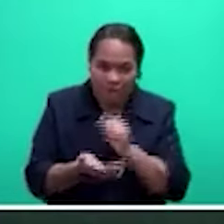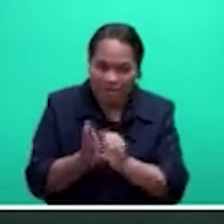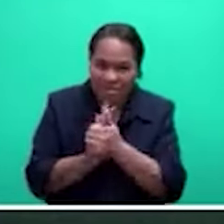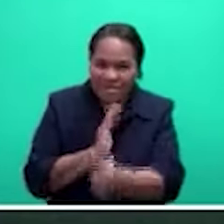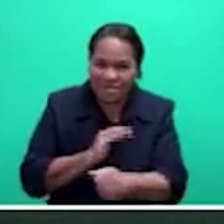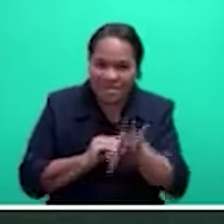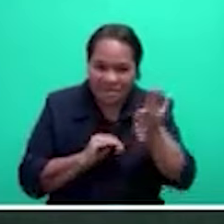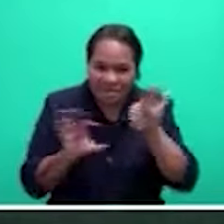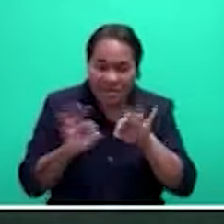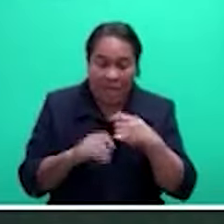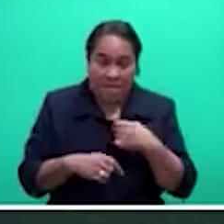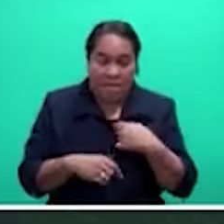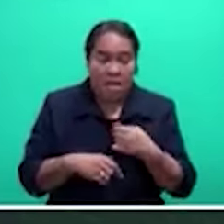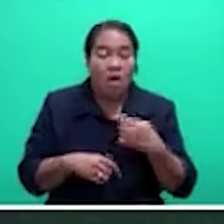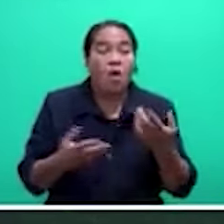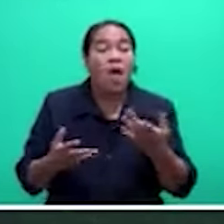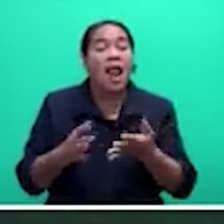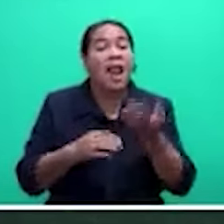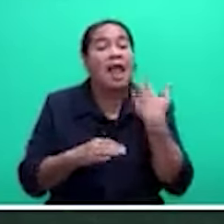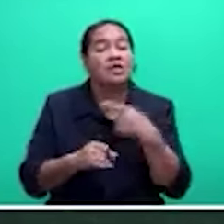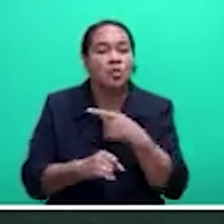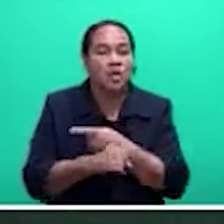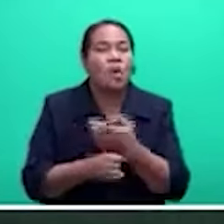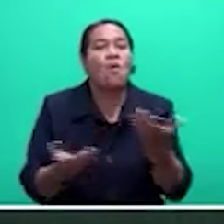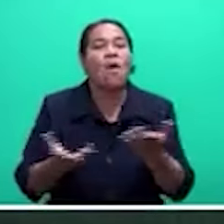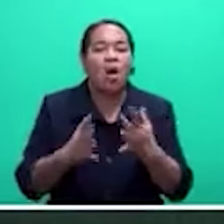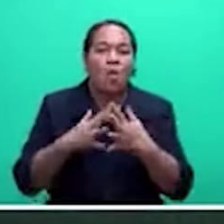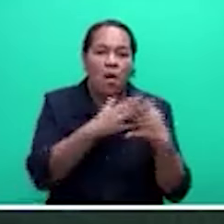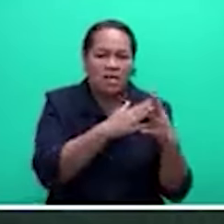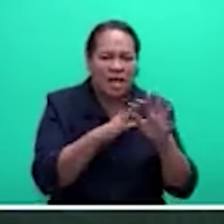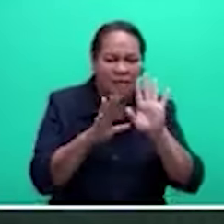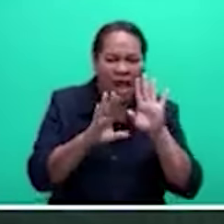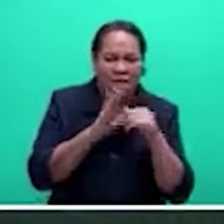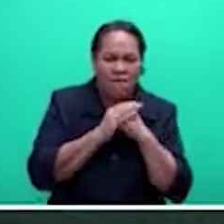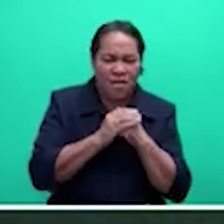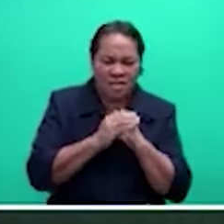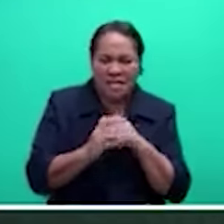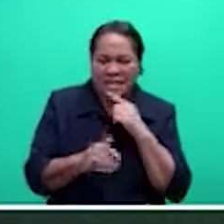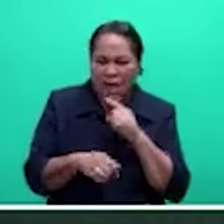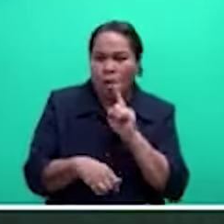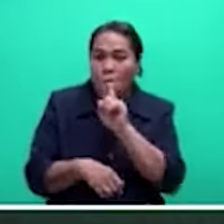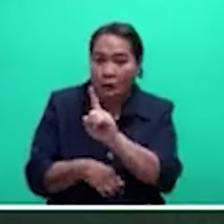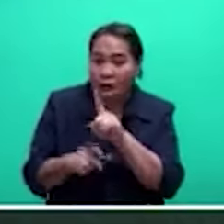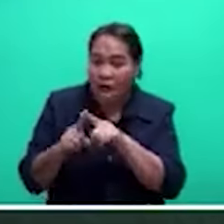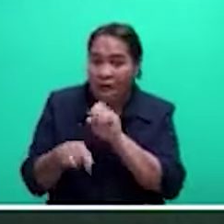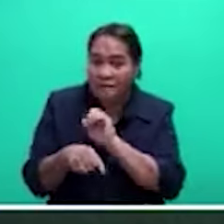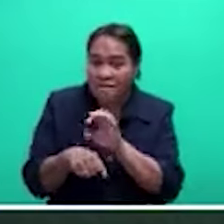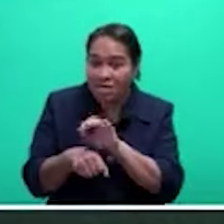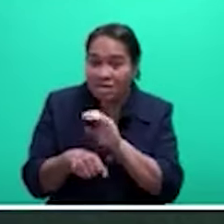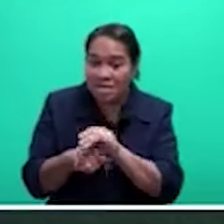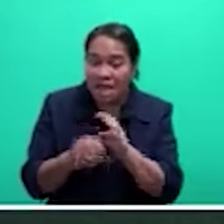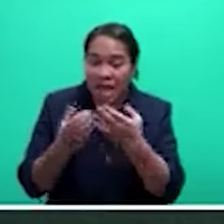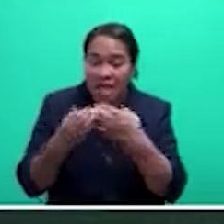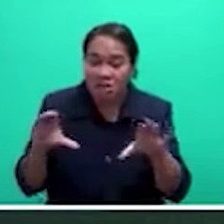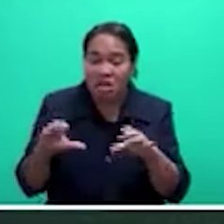I happened to be in the West last week, sir, and I met a group of friends who told me one advisory councillor, he went to live in